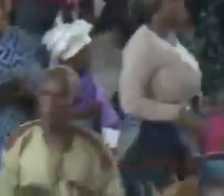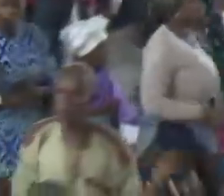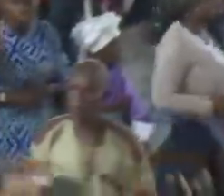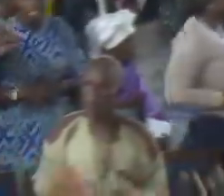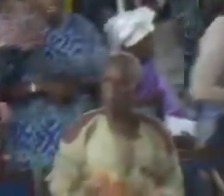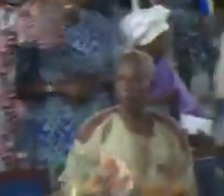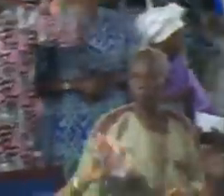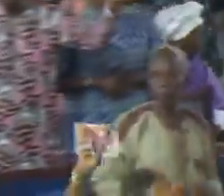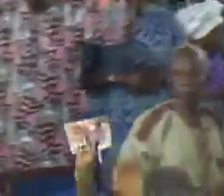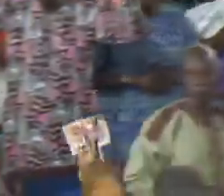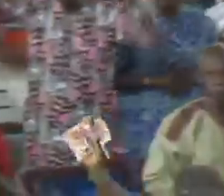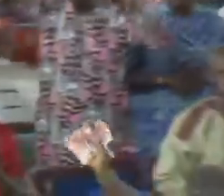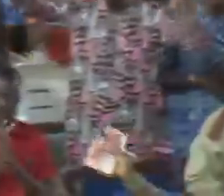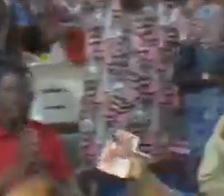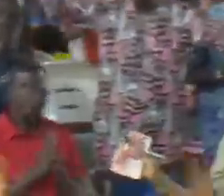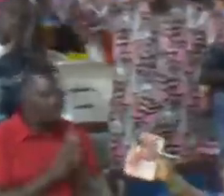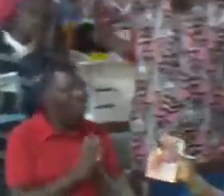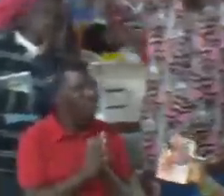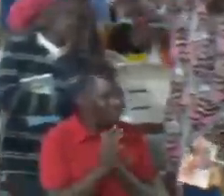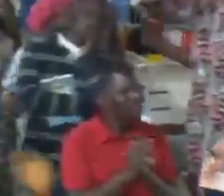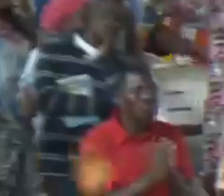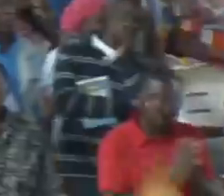He deserves it.